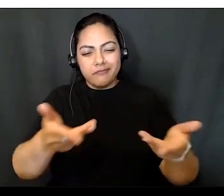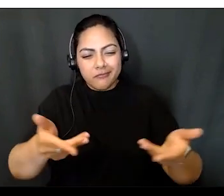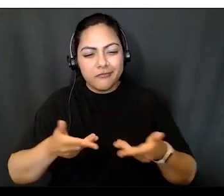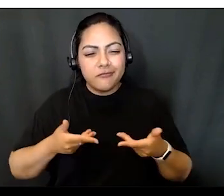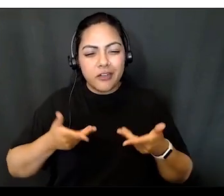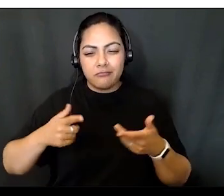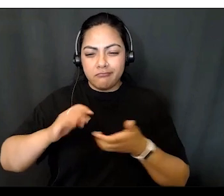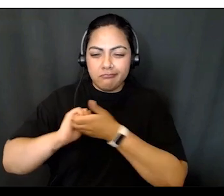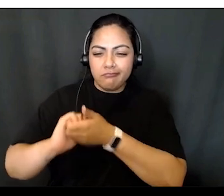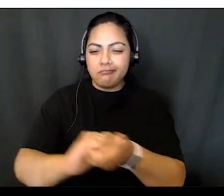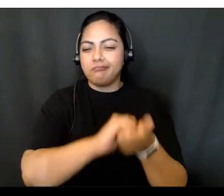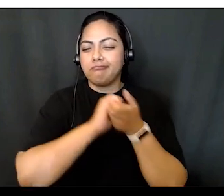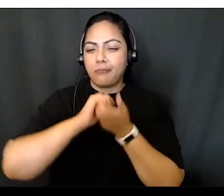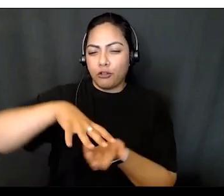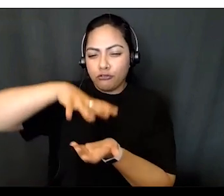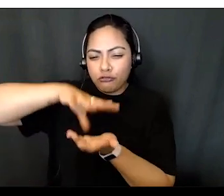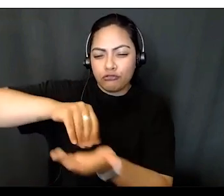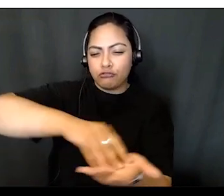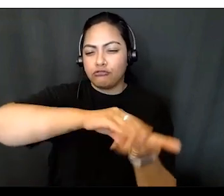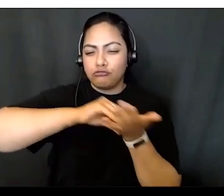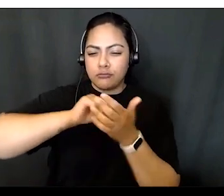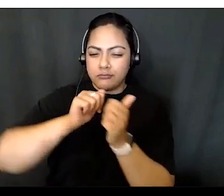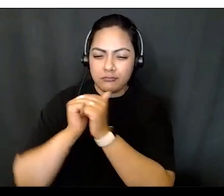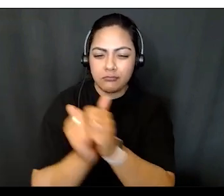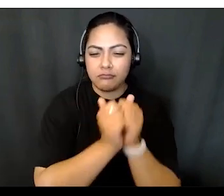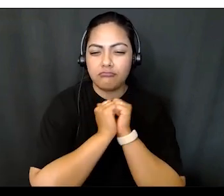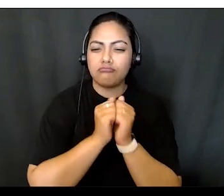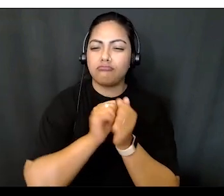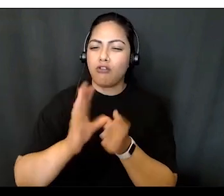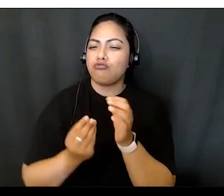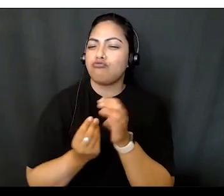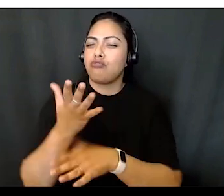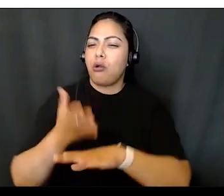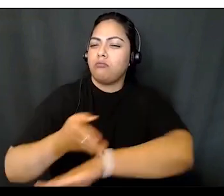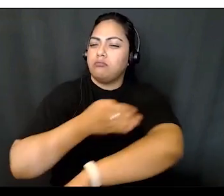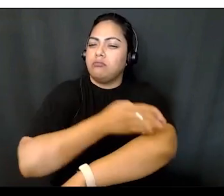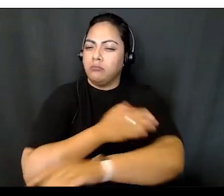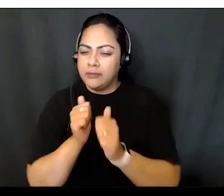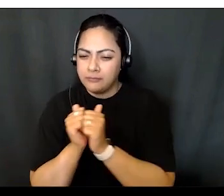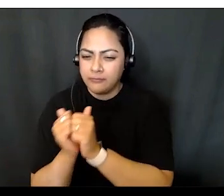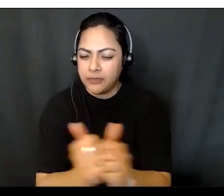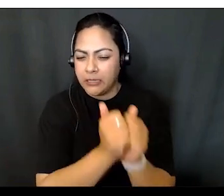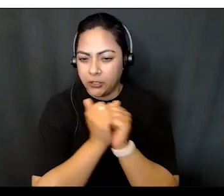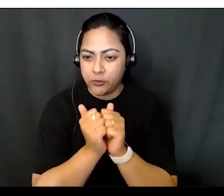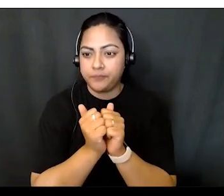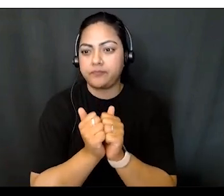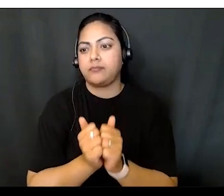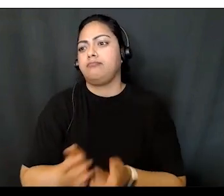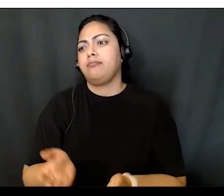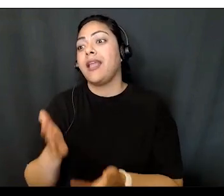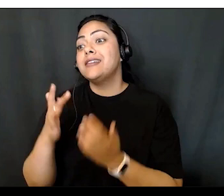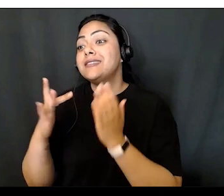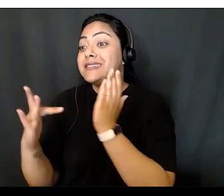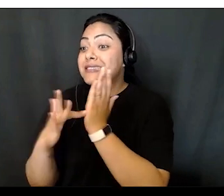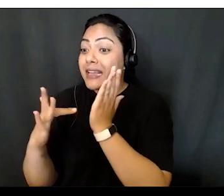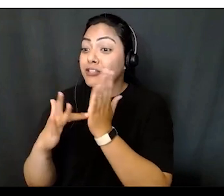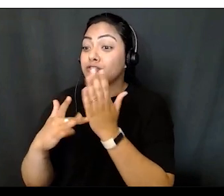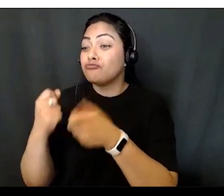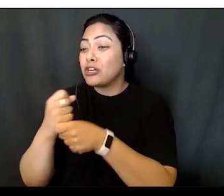and growth. I want to send a huge thank you to the technical production team that has made it all